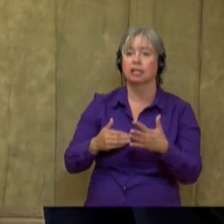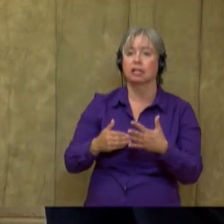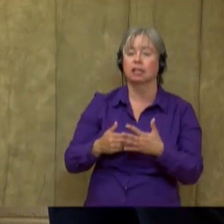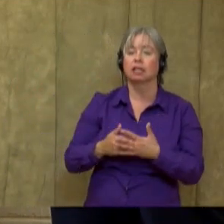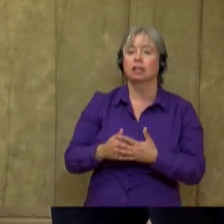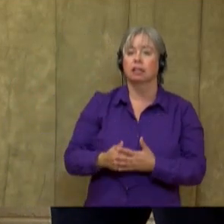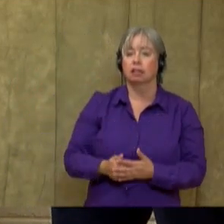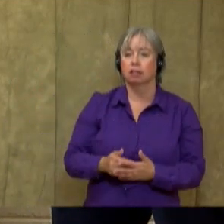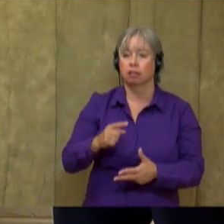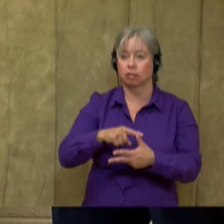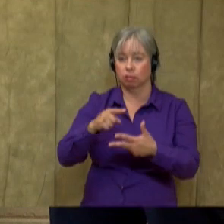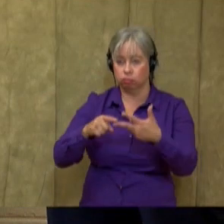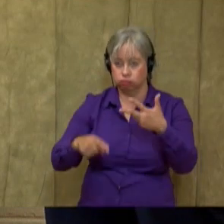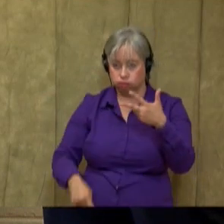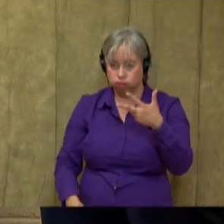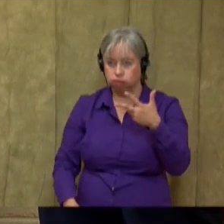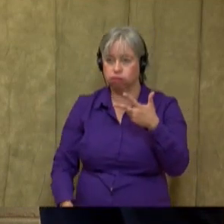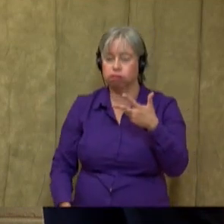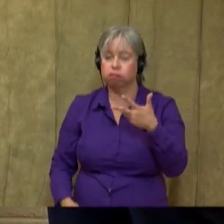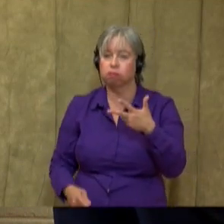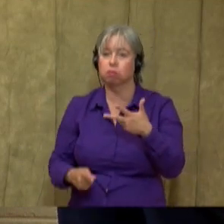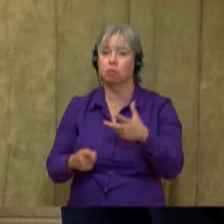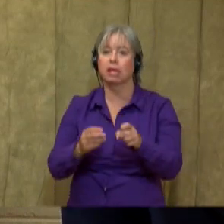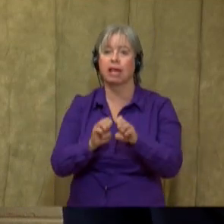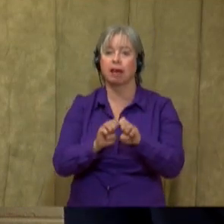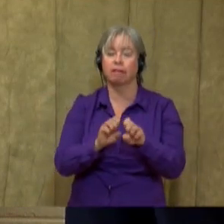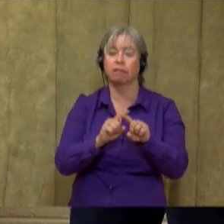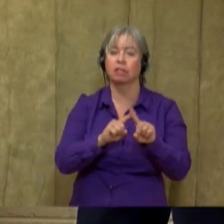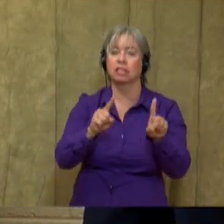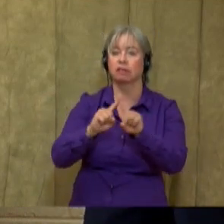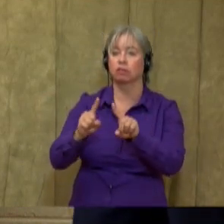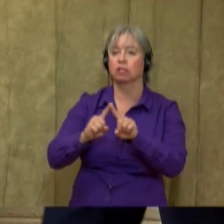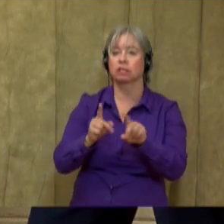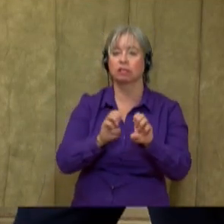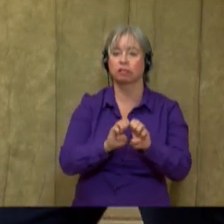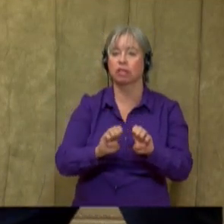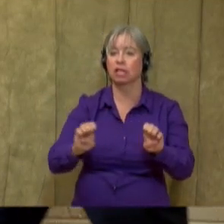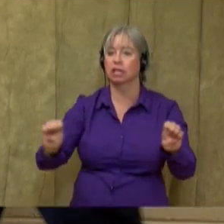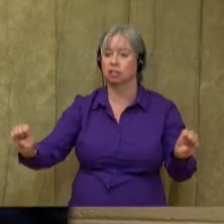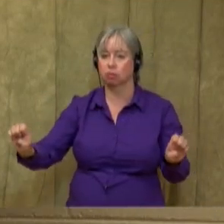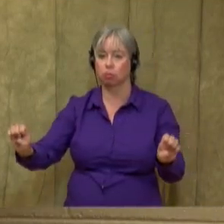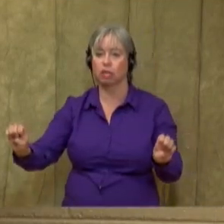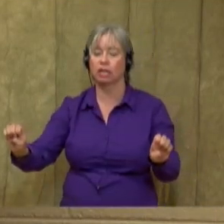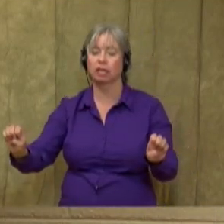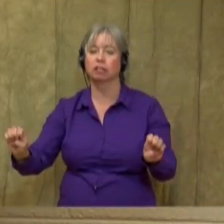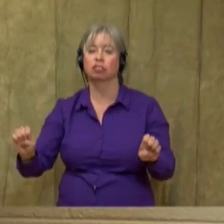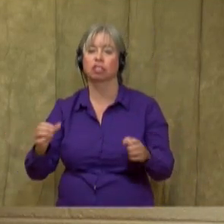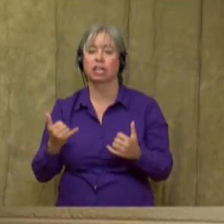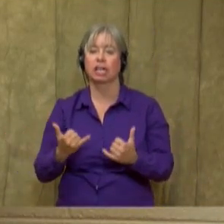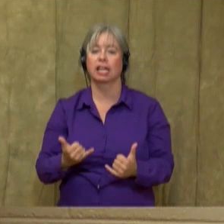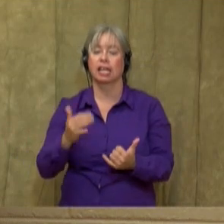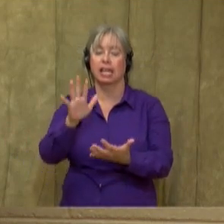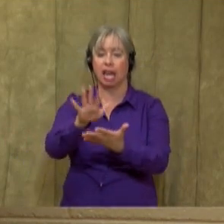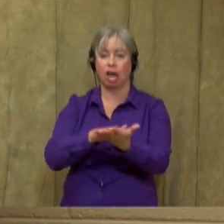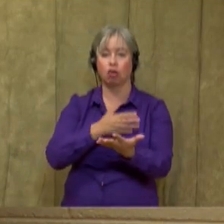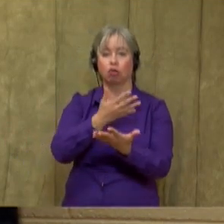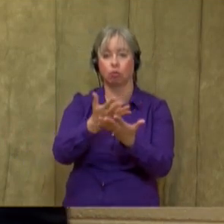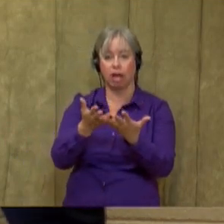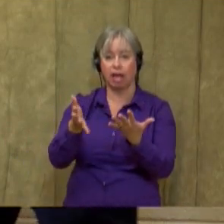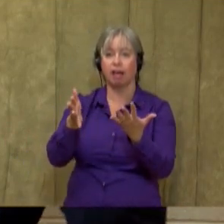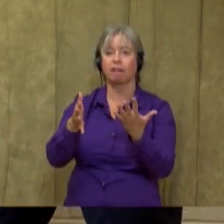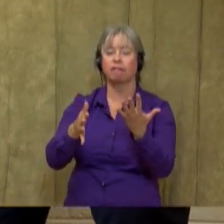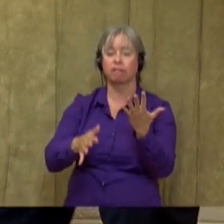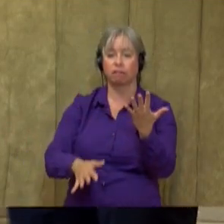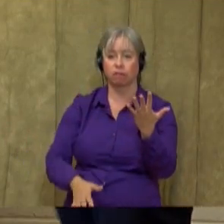cube itself, we've got these different expressions that we can rewrite as equations, and we can then graph them in order to establish